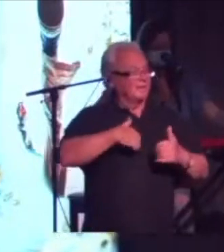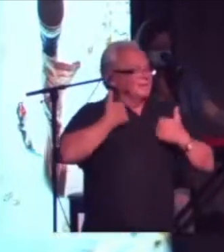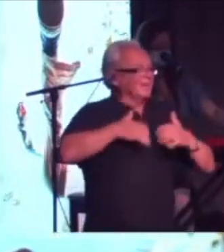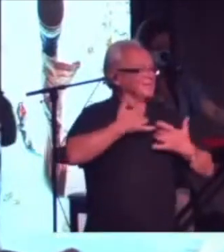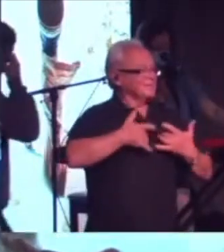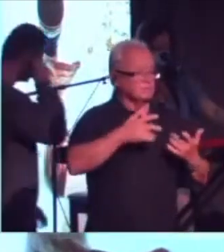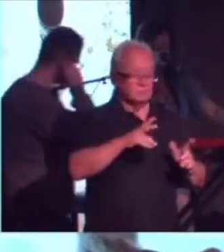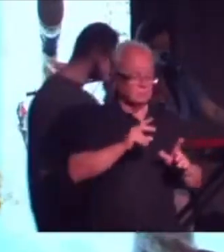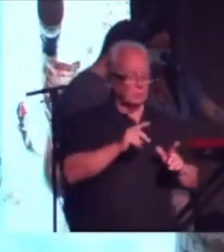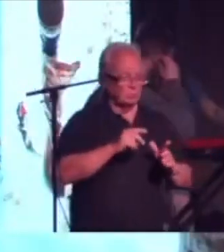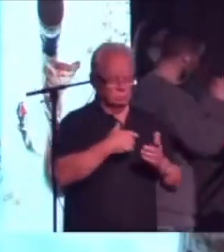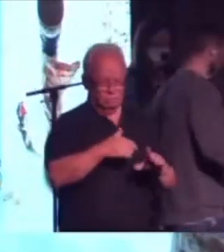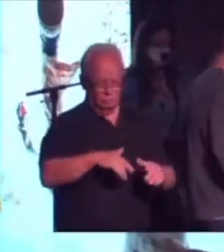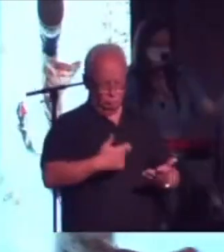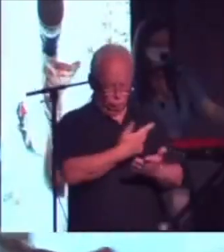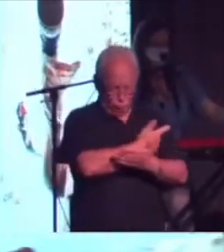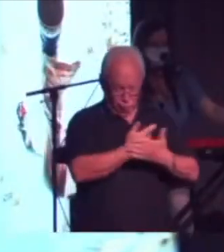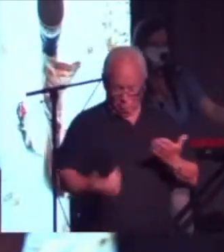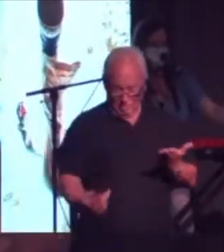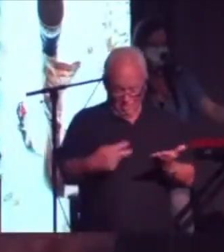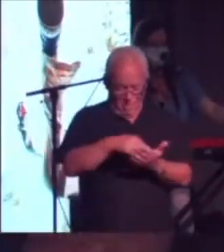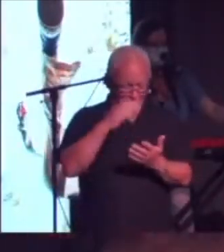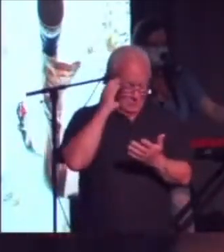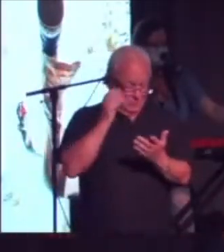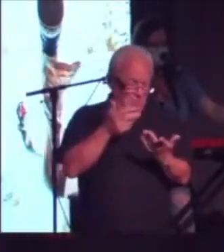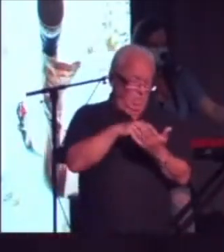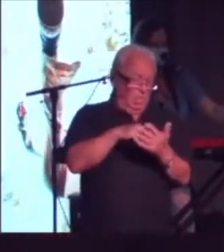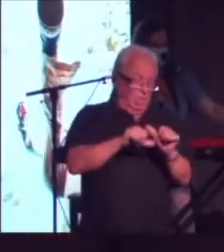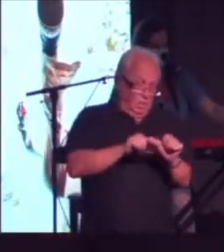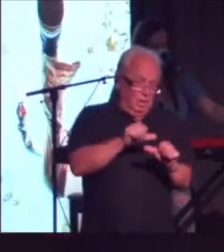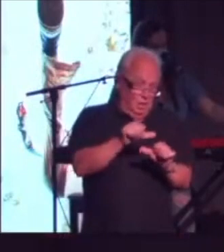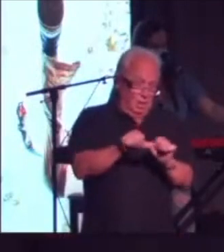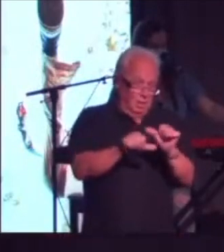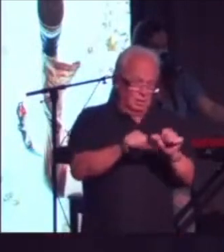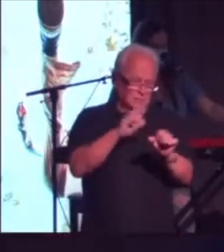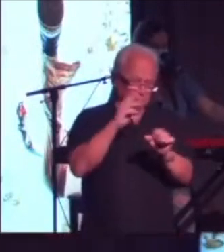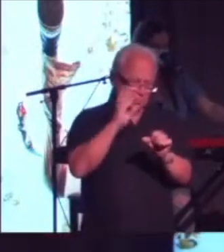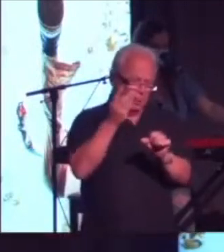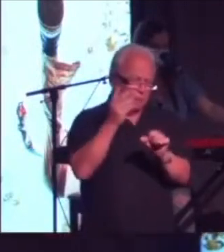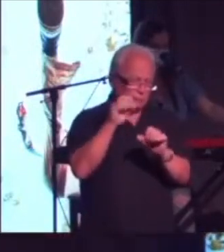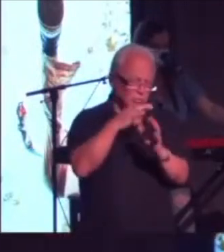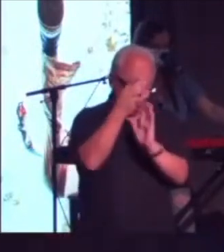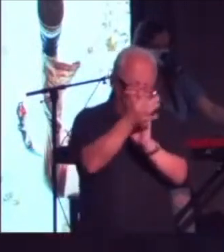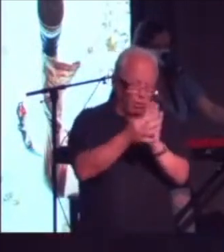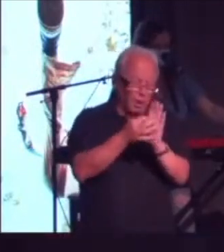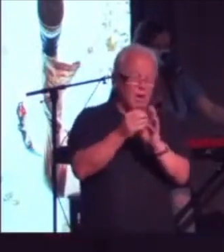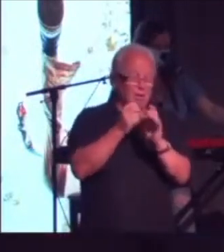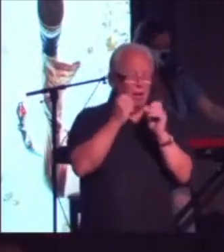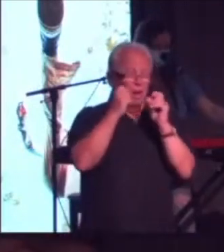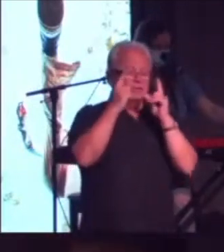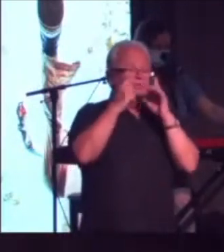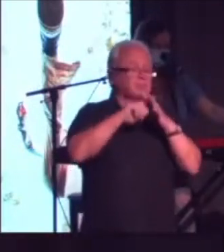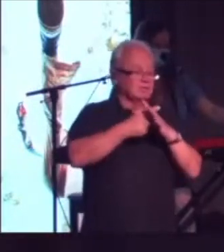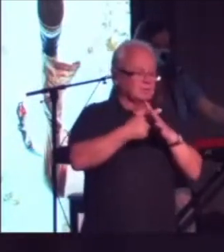these exuberant people that are just full of the joys of life, you could see them far enough. You know, you're different. You could do the Commonwealth warning sign that says